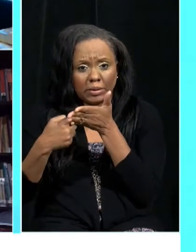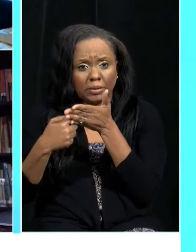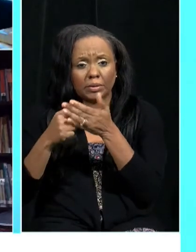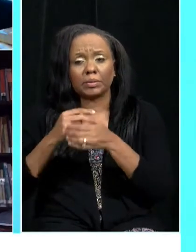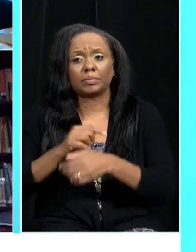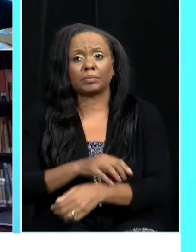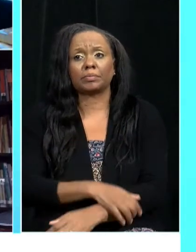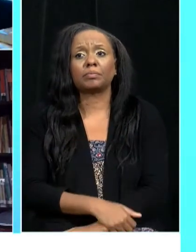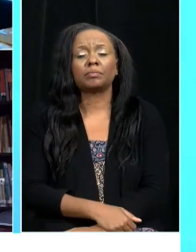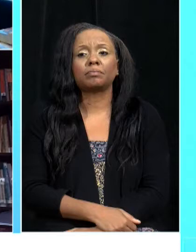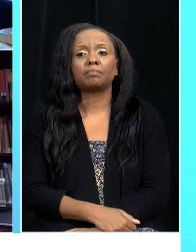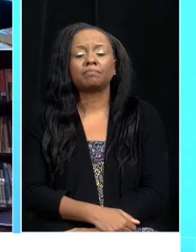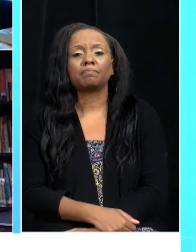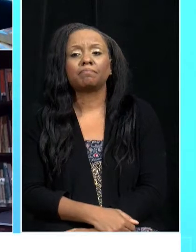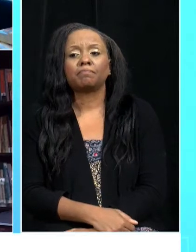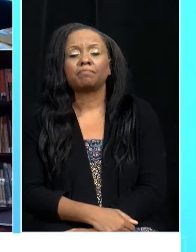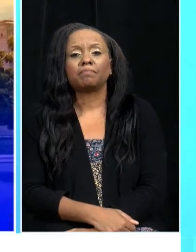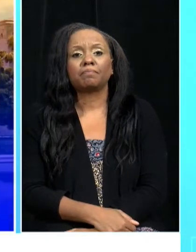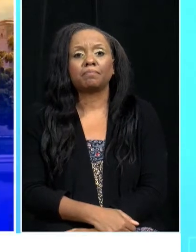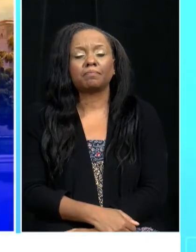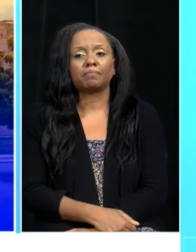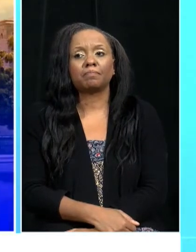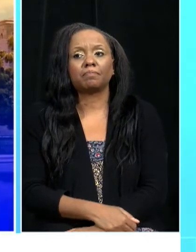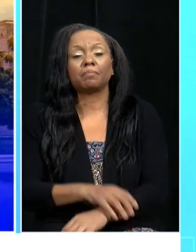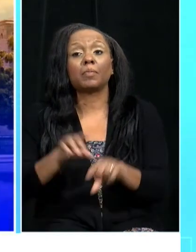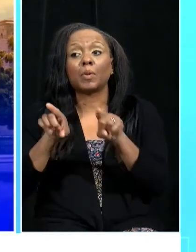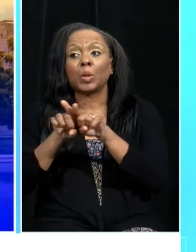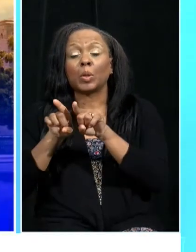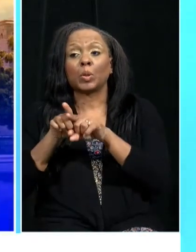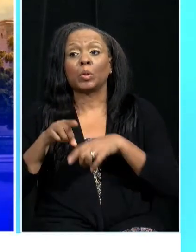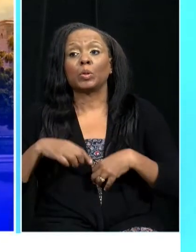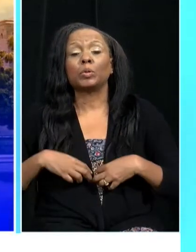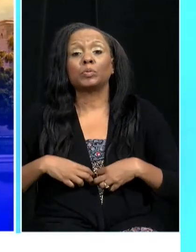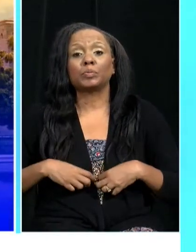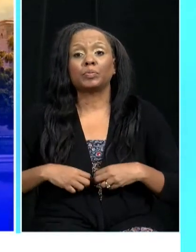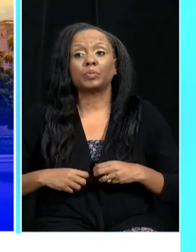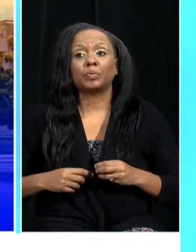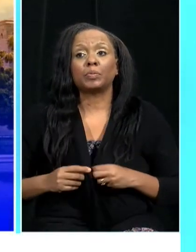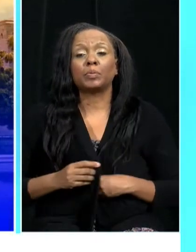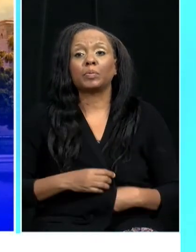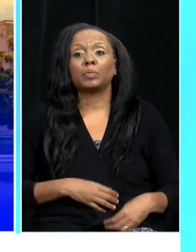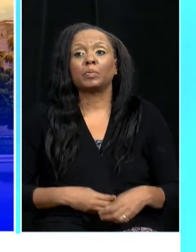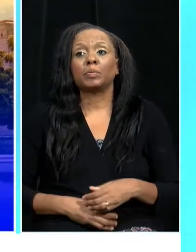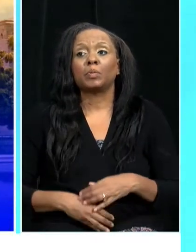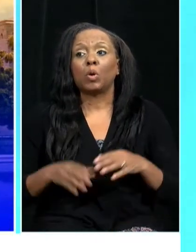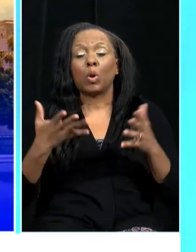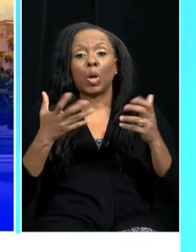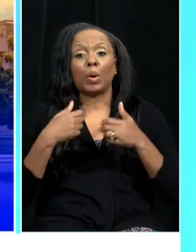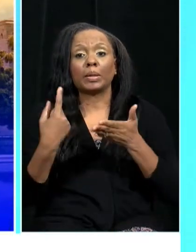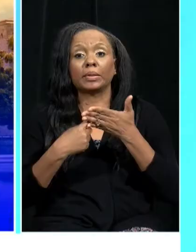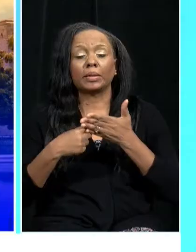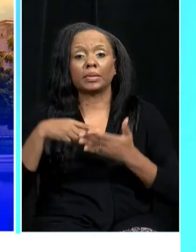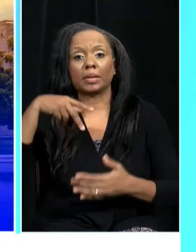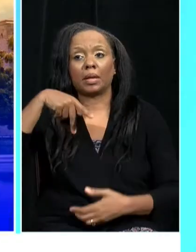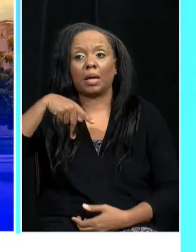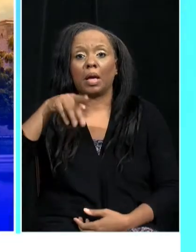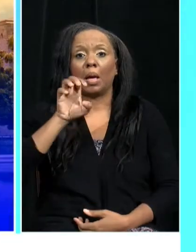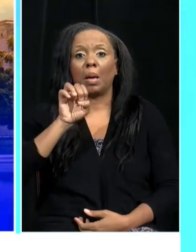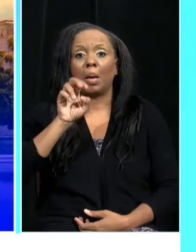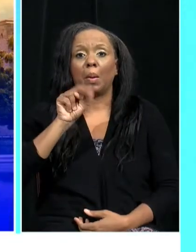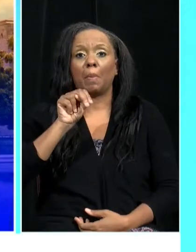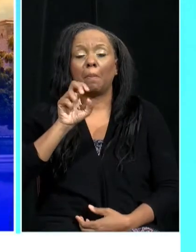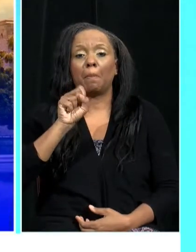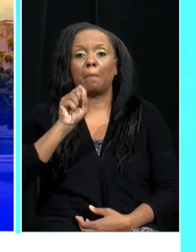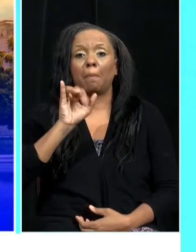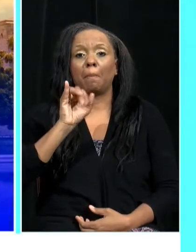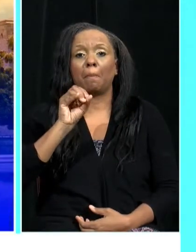Another discourse that must be had is one of government's bugbears, the age-old issue of pensions. Now, many of them, they weren't managed well,